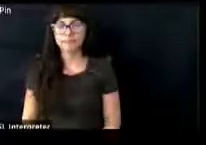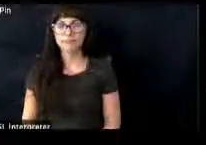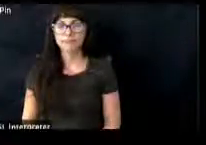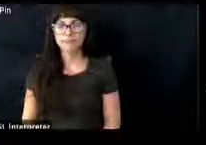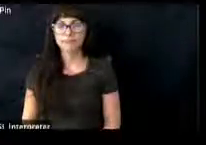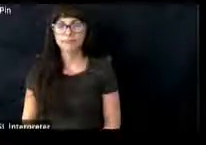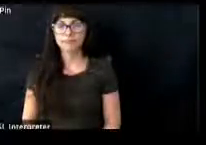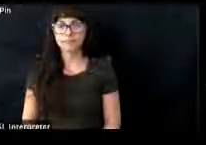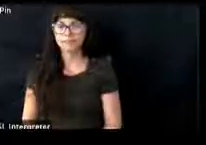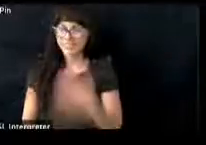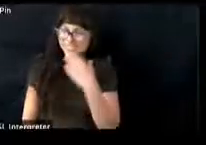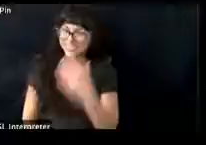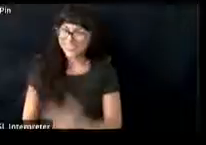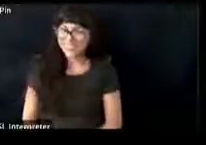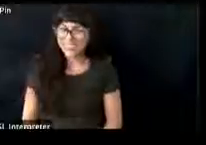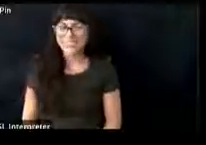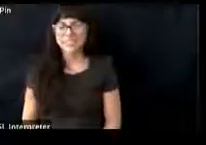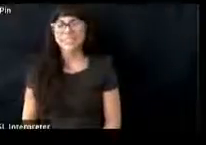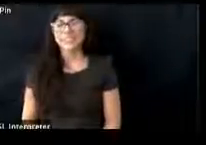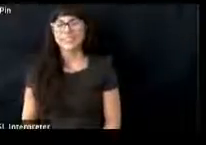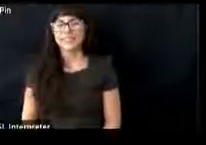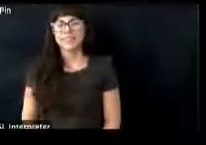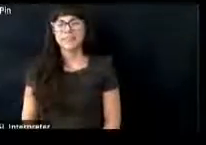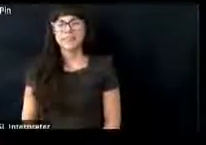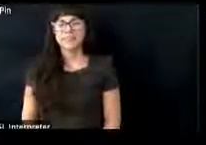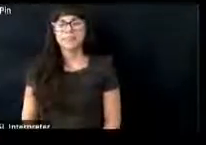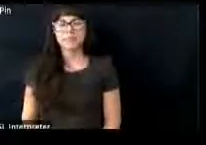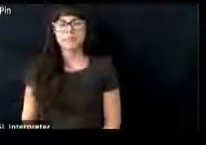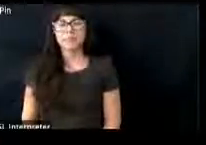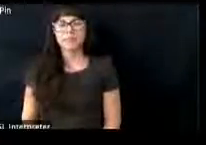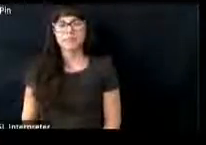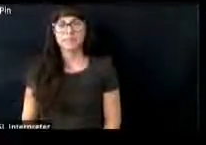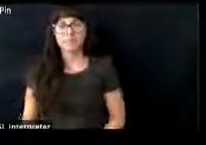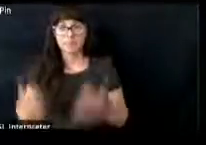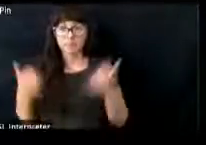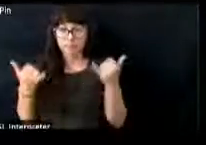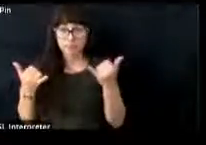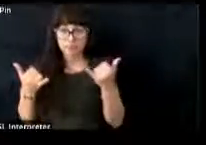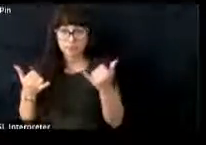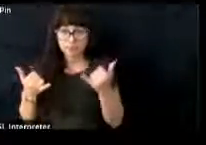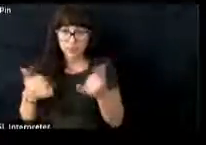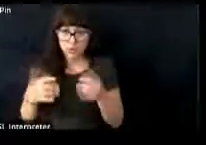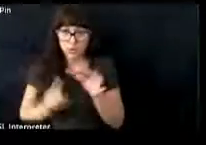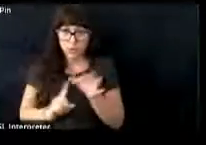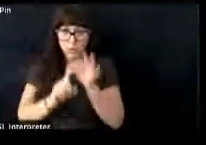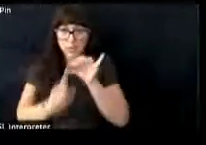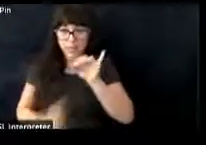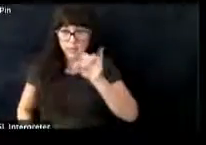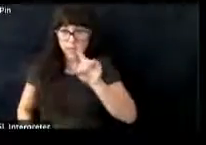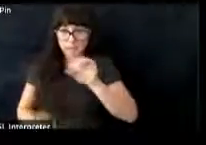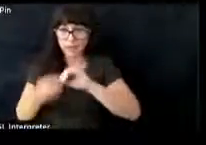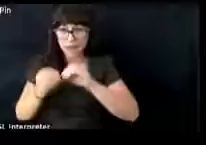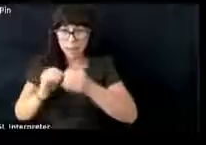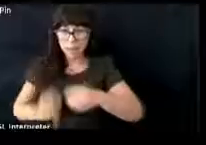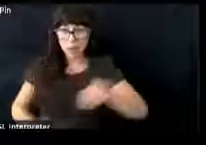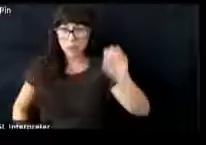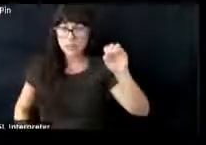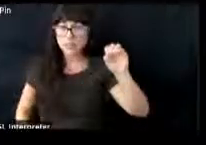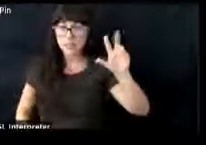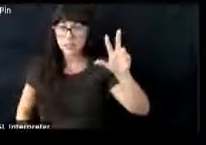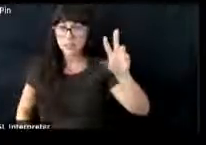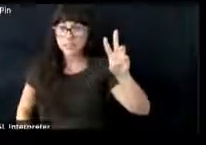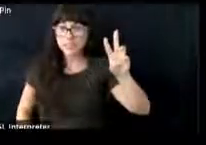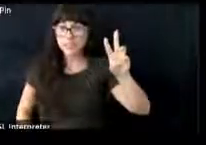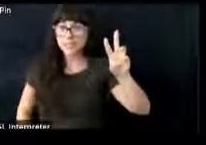Thank you so much. I'd like to invite unique ID number